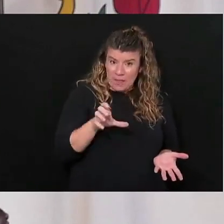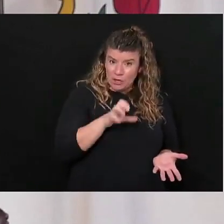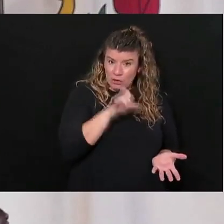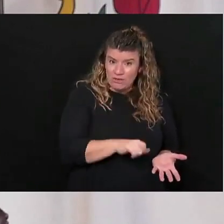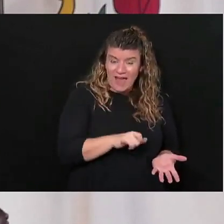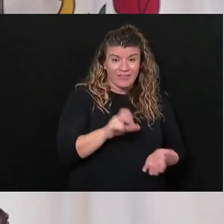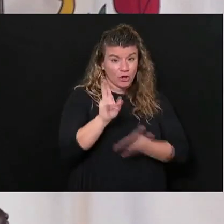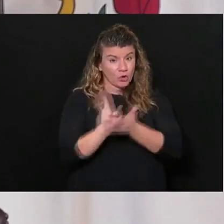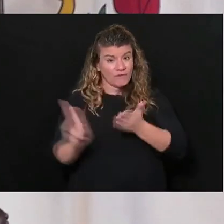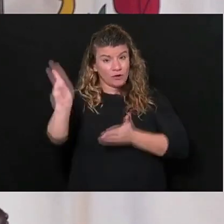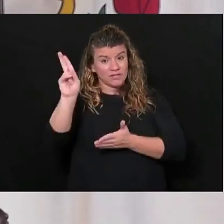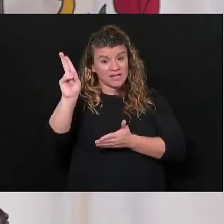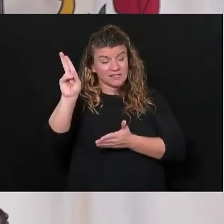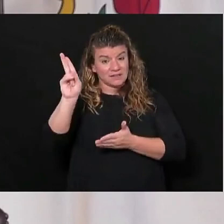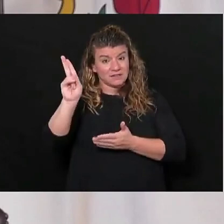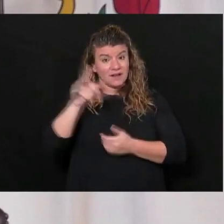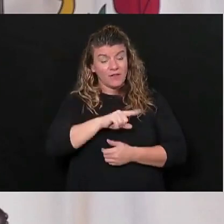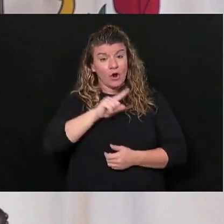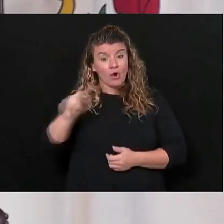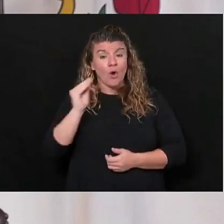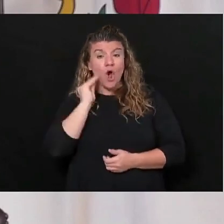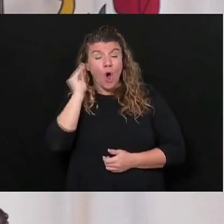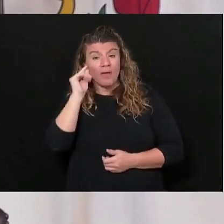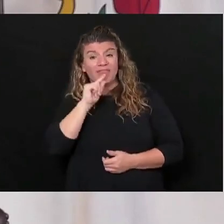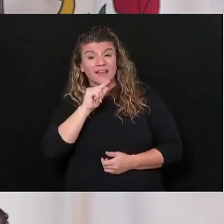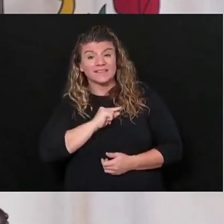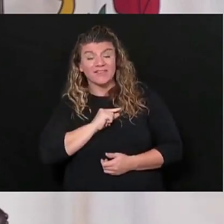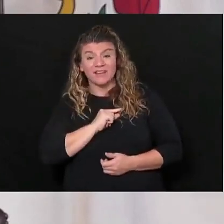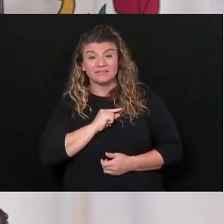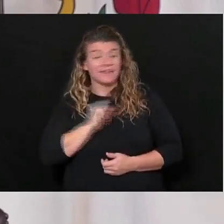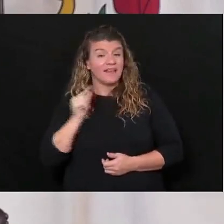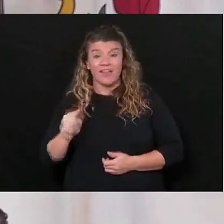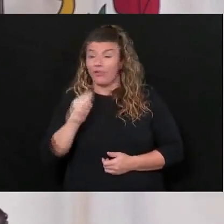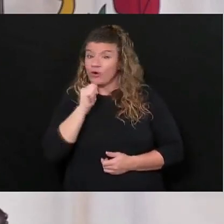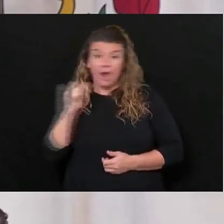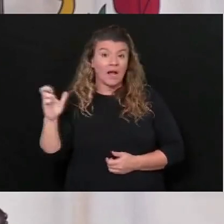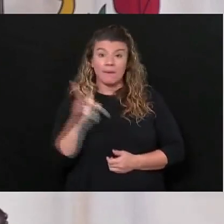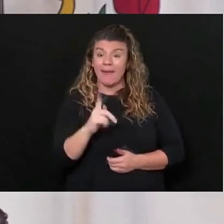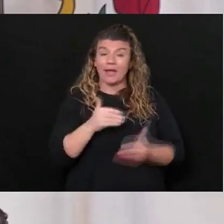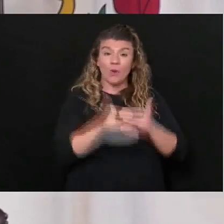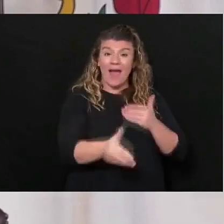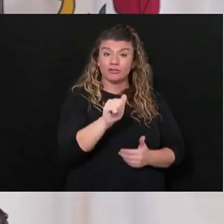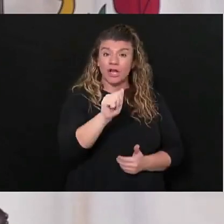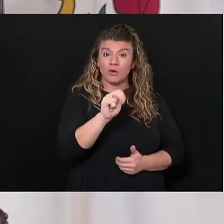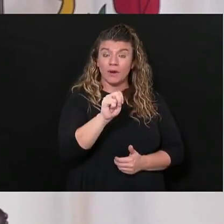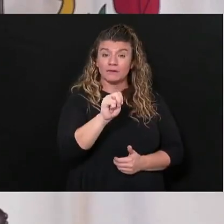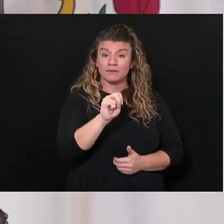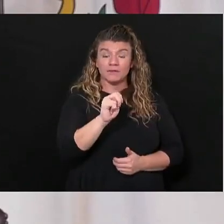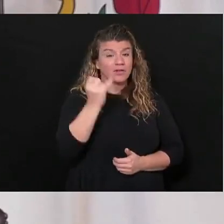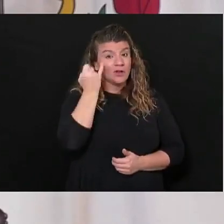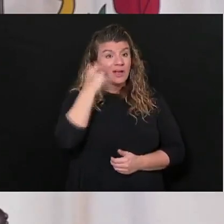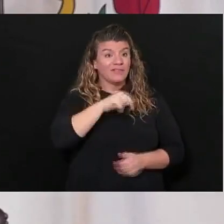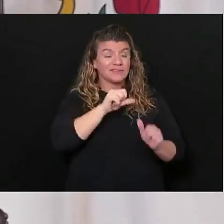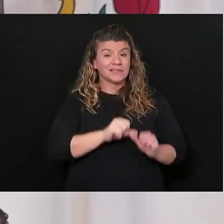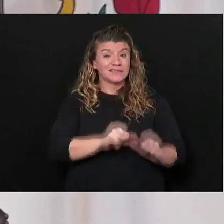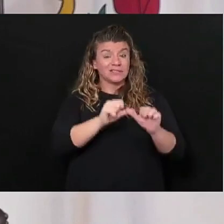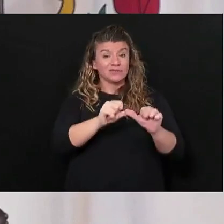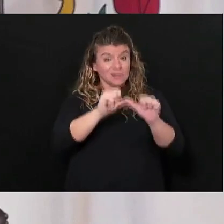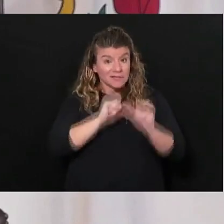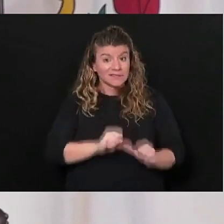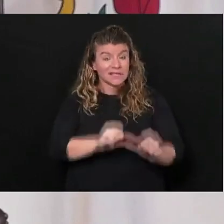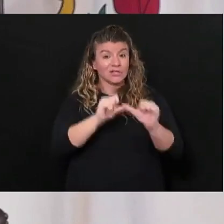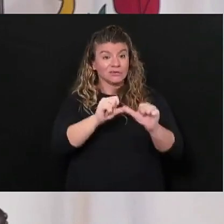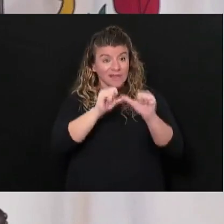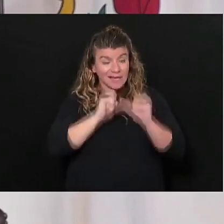Our universities are going home at Thanksgiving holidays and not coming back till after the first of the year. And if this continues and it continues in a